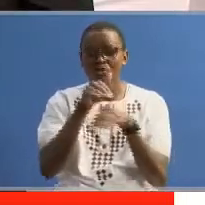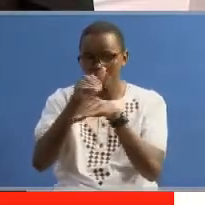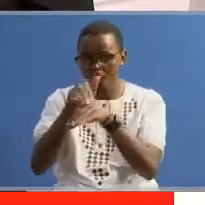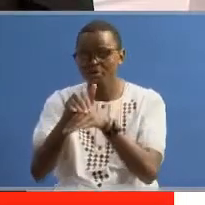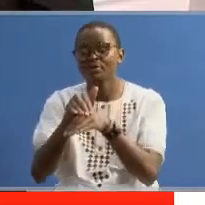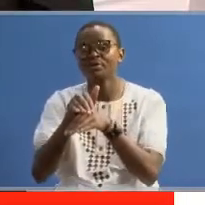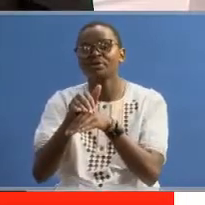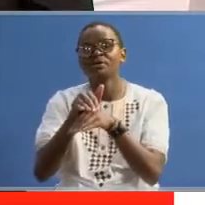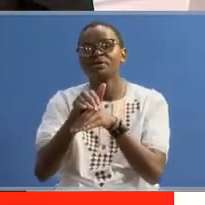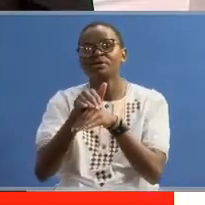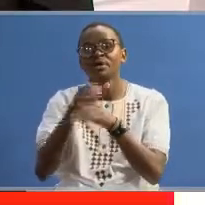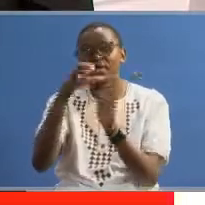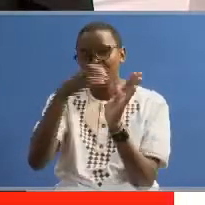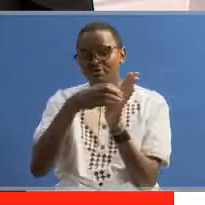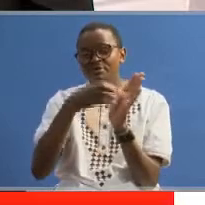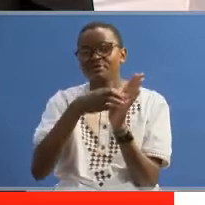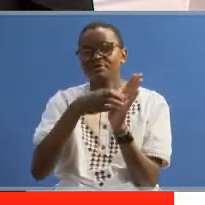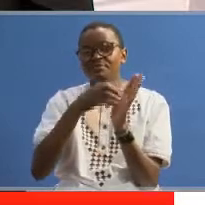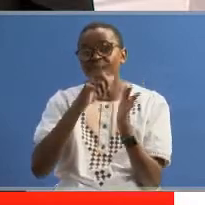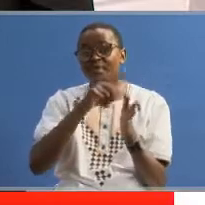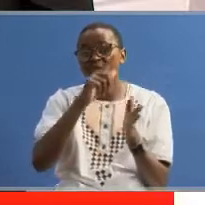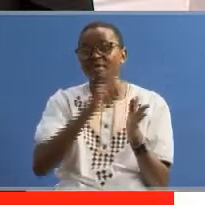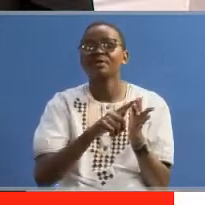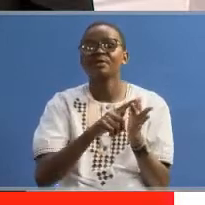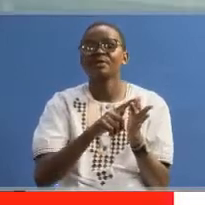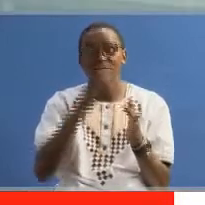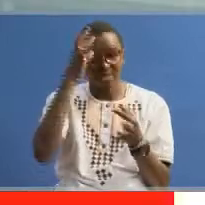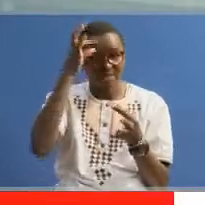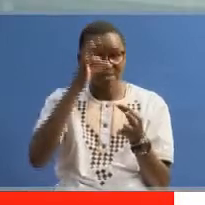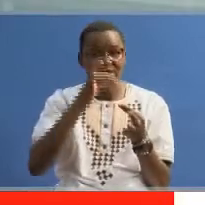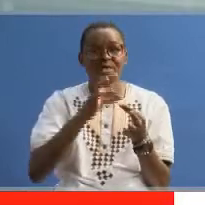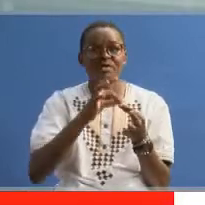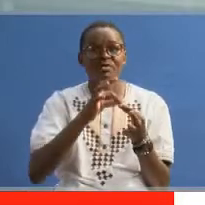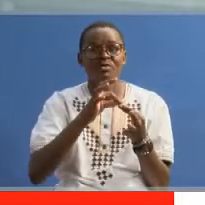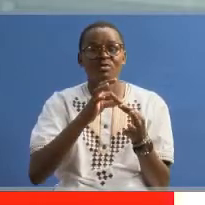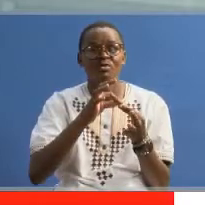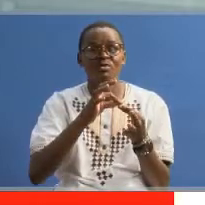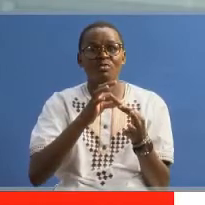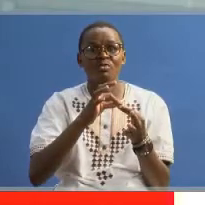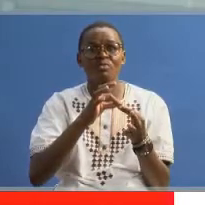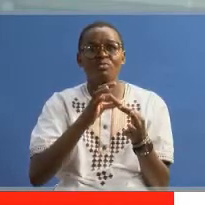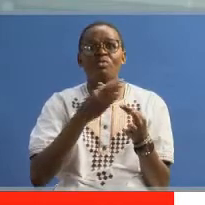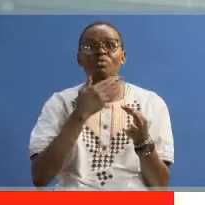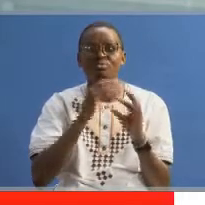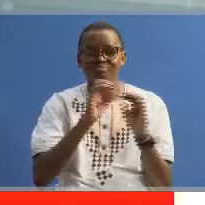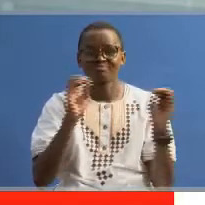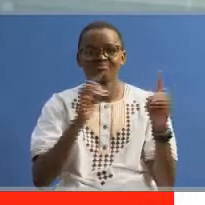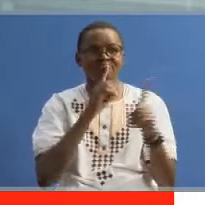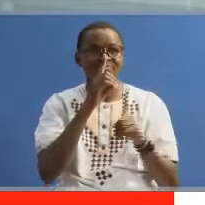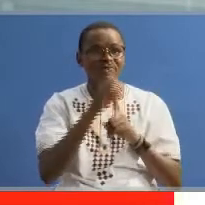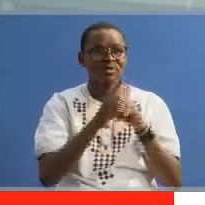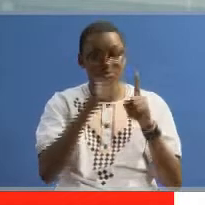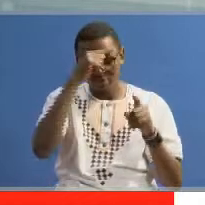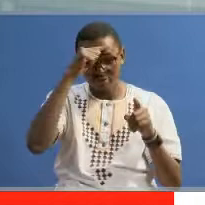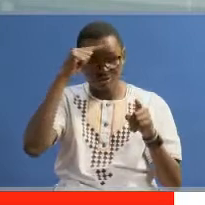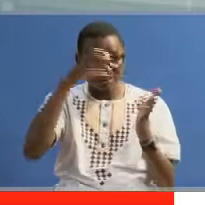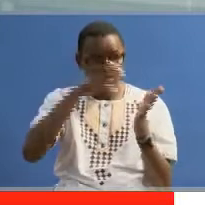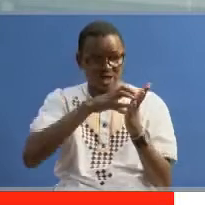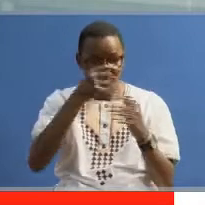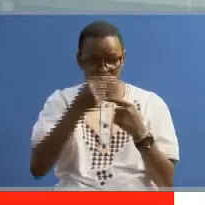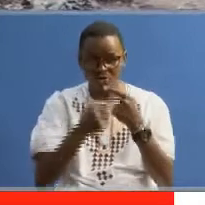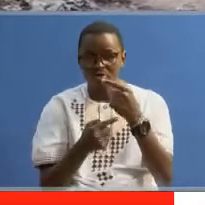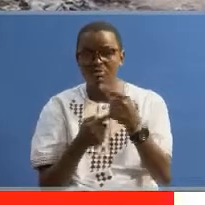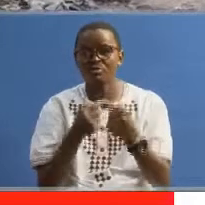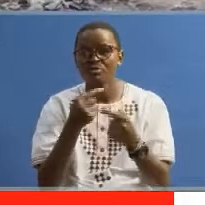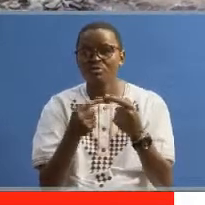this case, then he decided to do what I'll not want to talk about it so much, because this is a case that is still